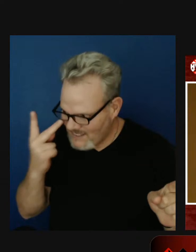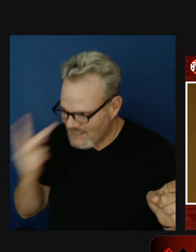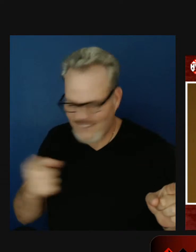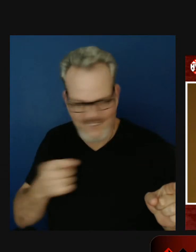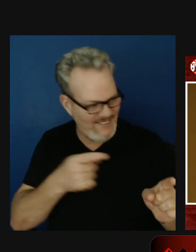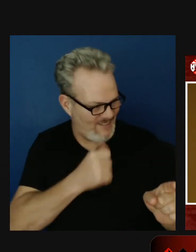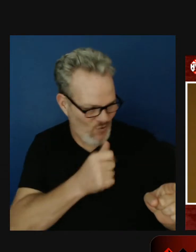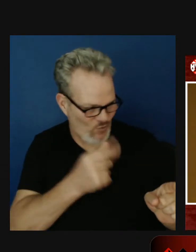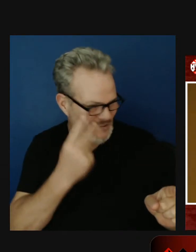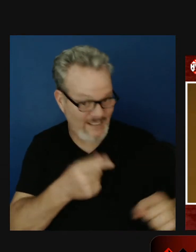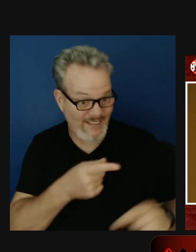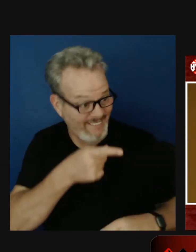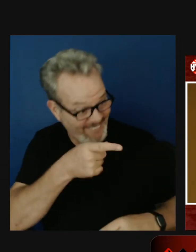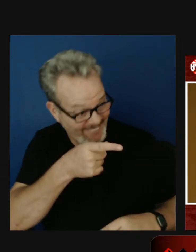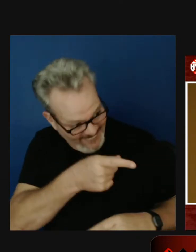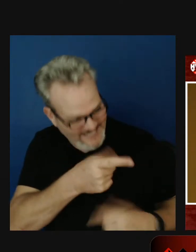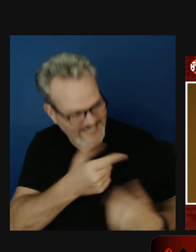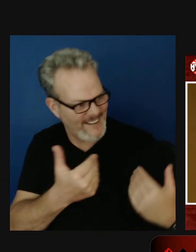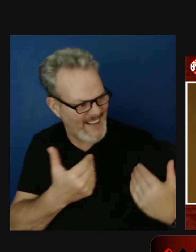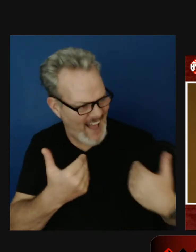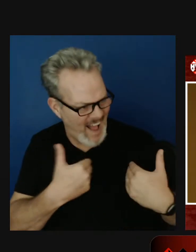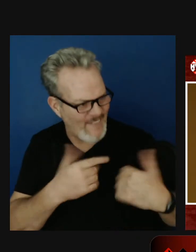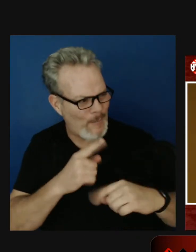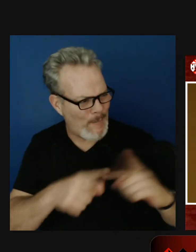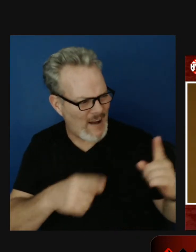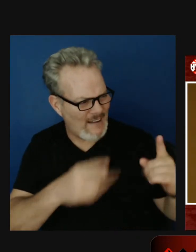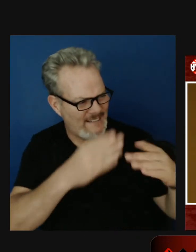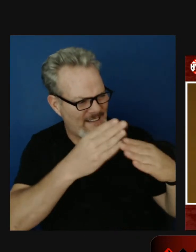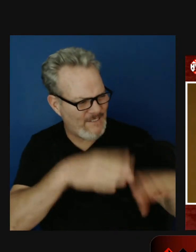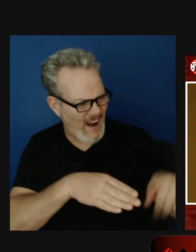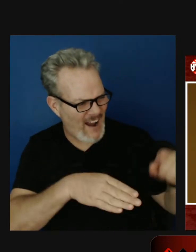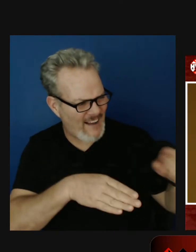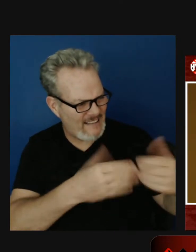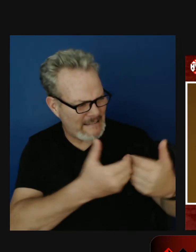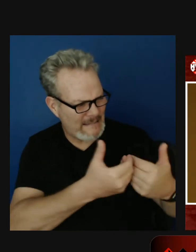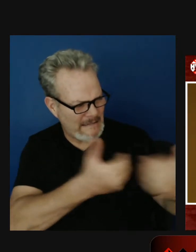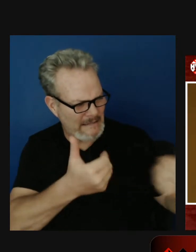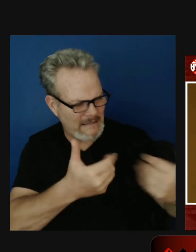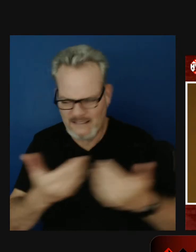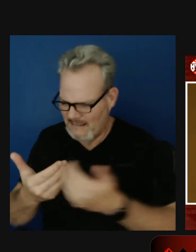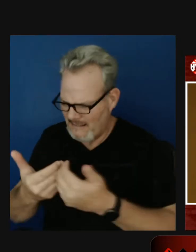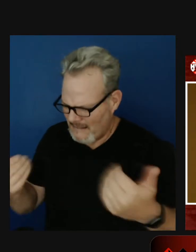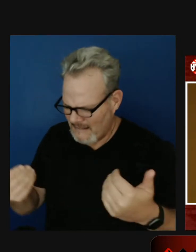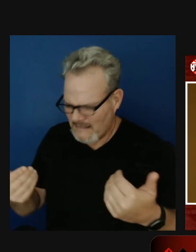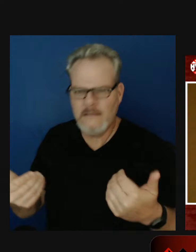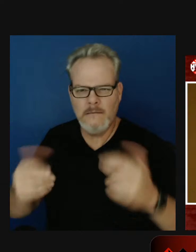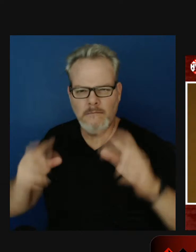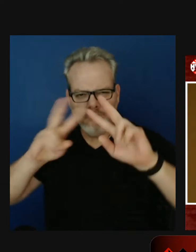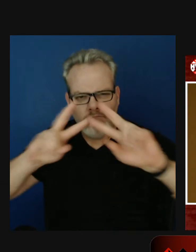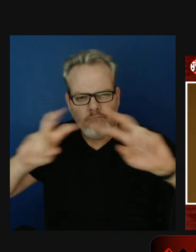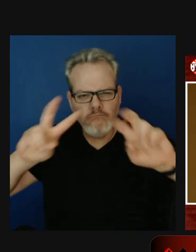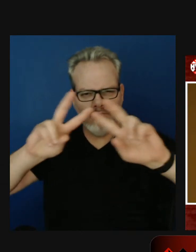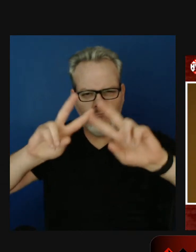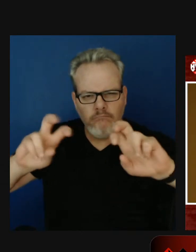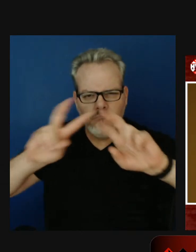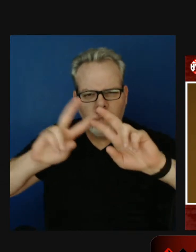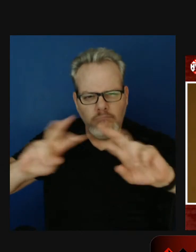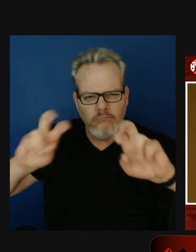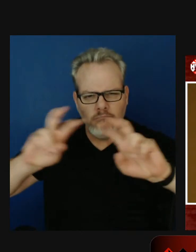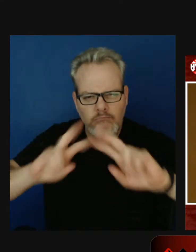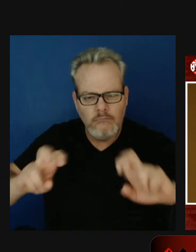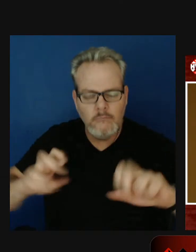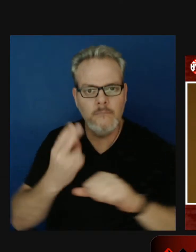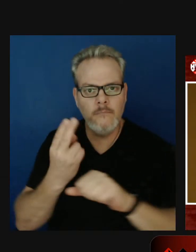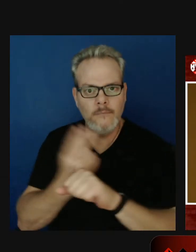one, they're here, but divided by sand here. And he was able to use this to correlate different units